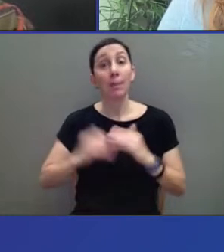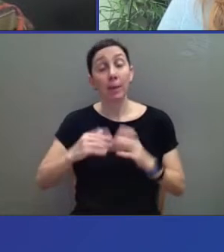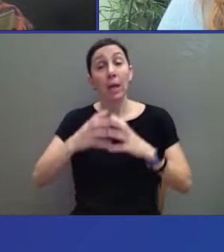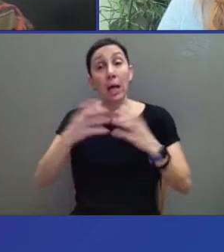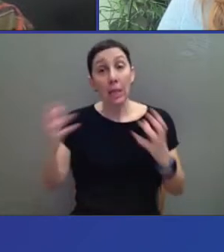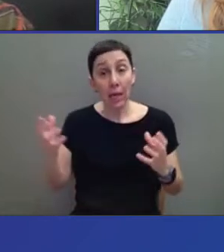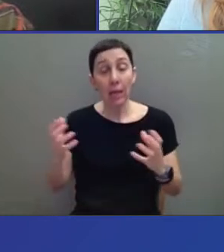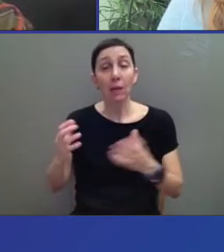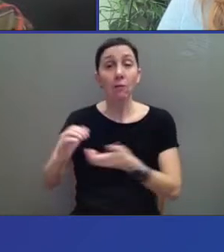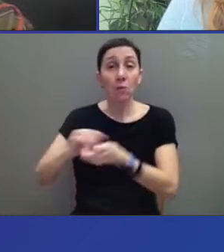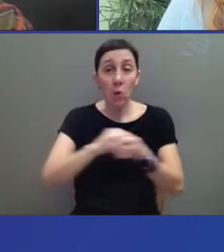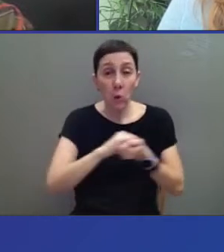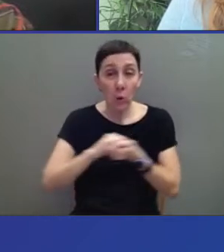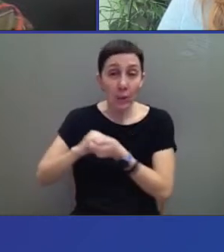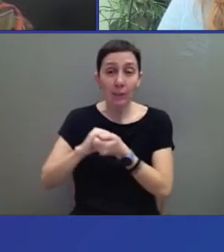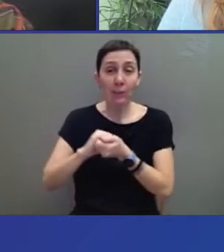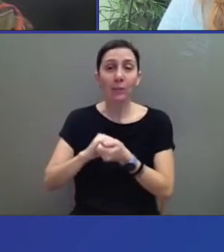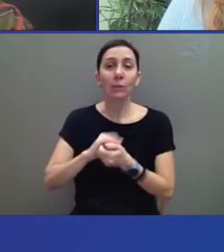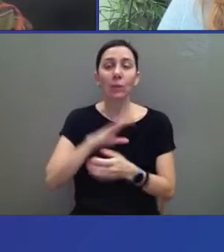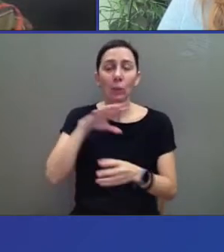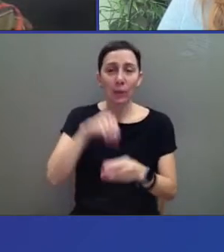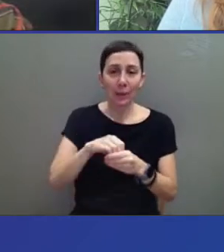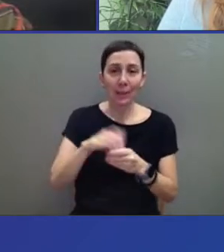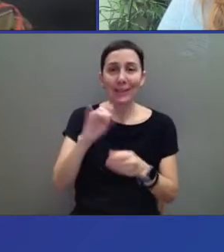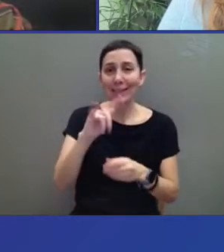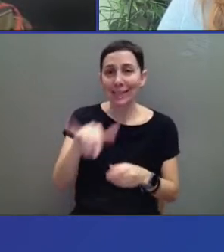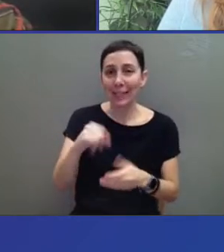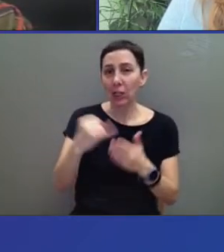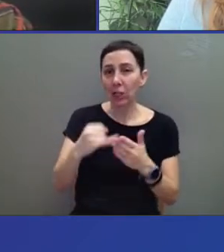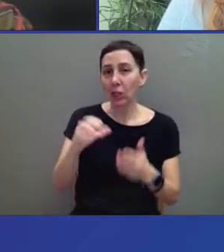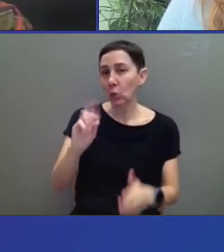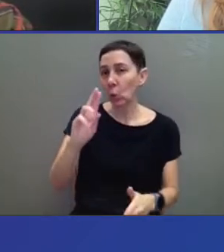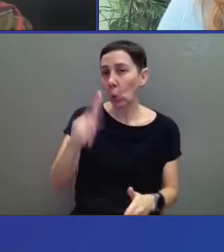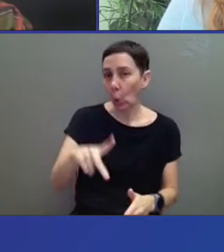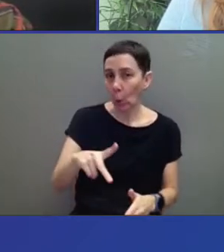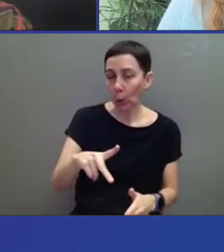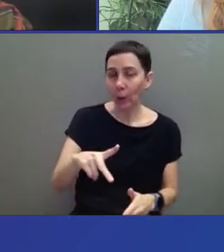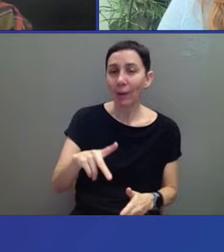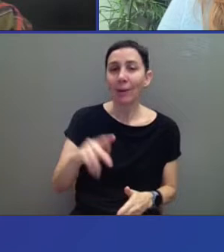this time. We participated in City Artists Corps, as Risa mentioned.